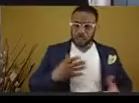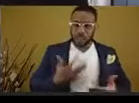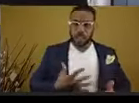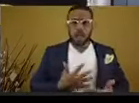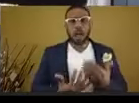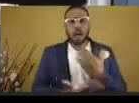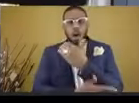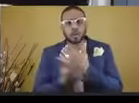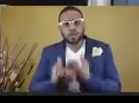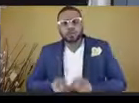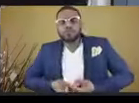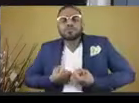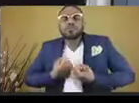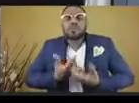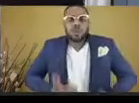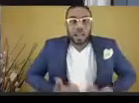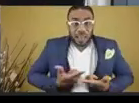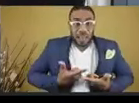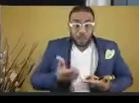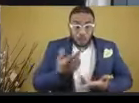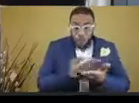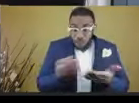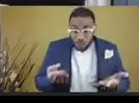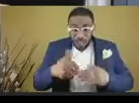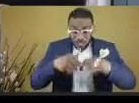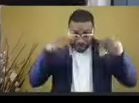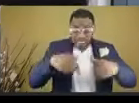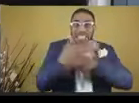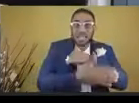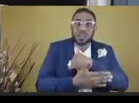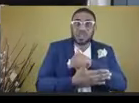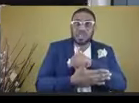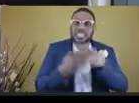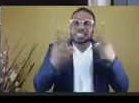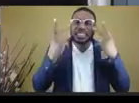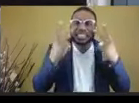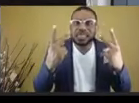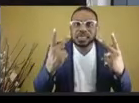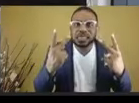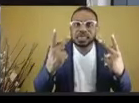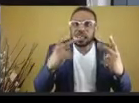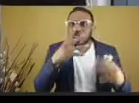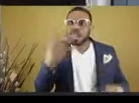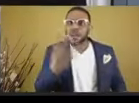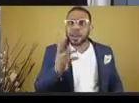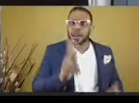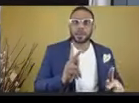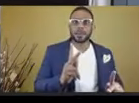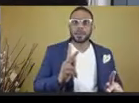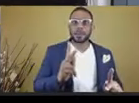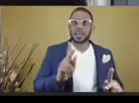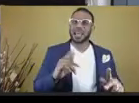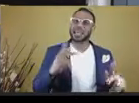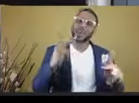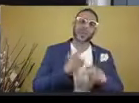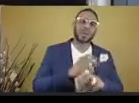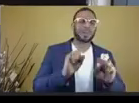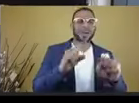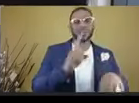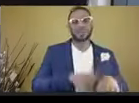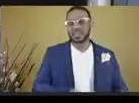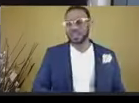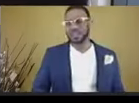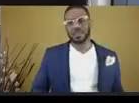life, in many cases, your resources into this country, and to see it abandon people at the worst possible time